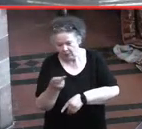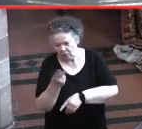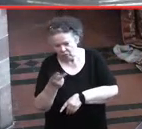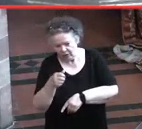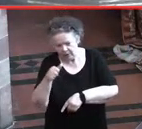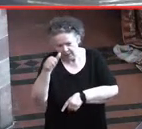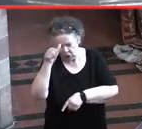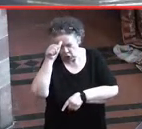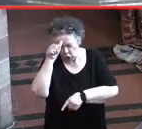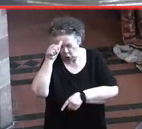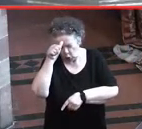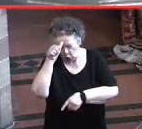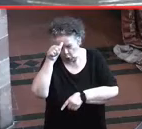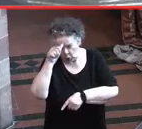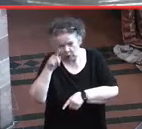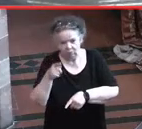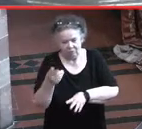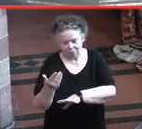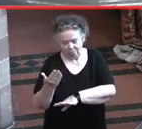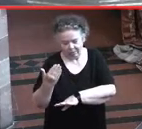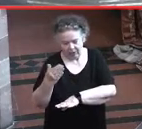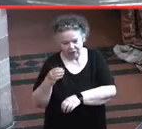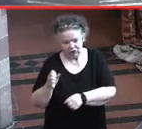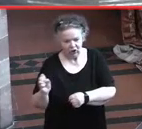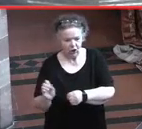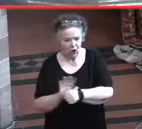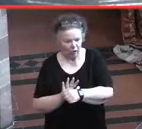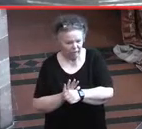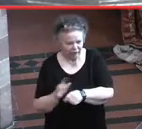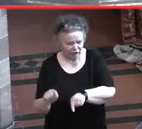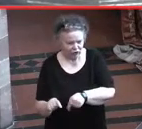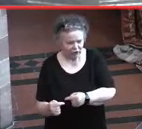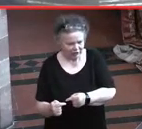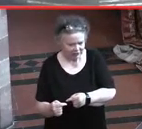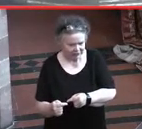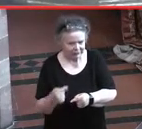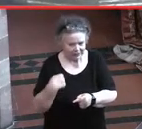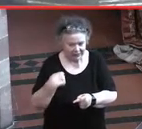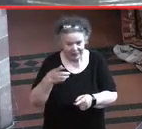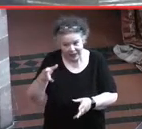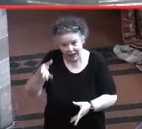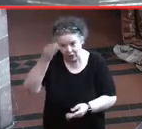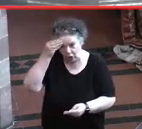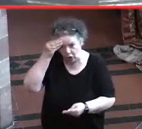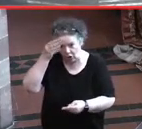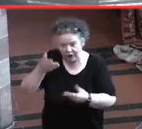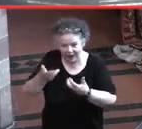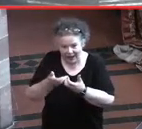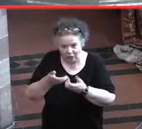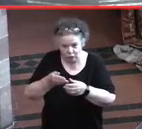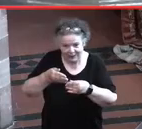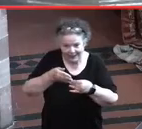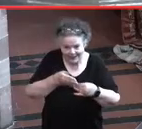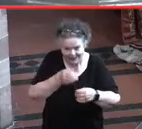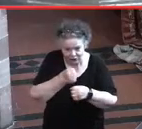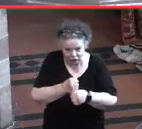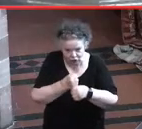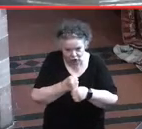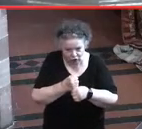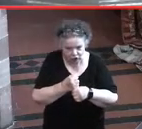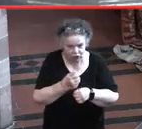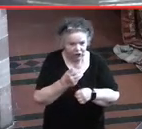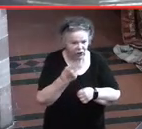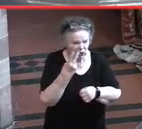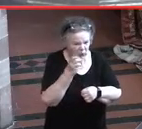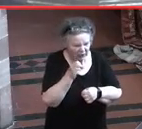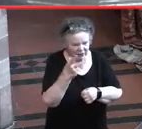like our ordinands, what challenges COVID brought as they learnt how to hold and lead the church during 2020-21 from their